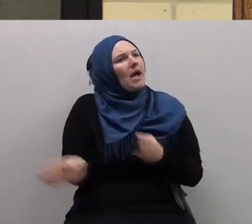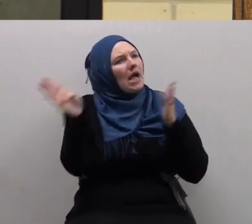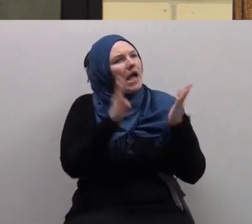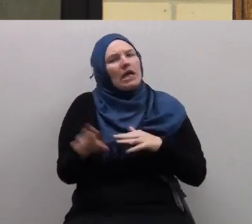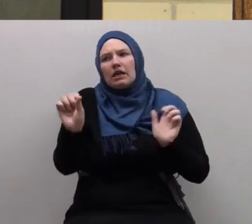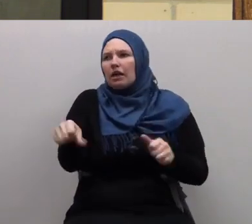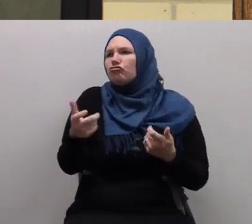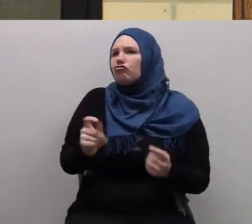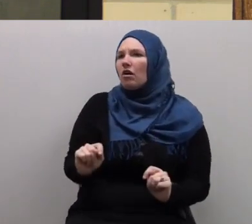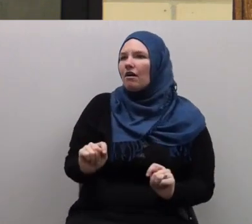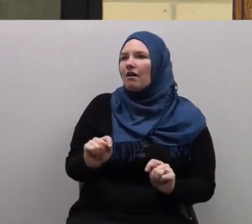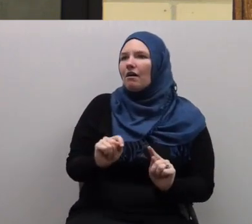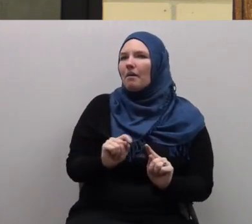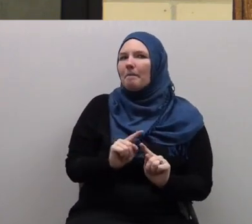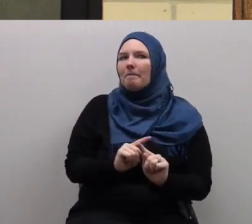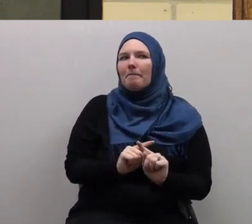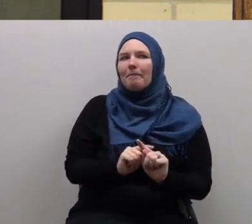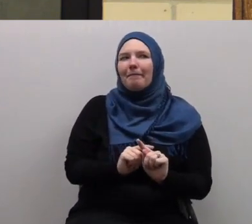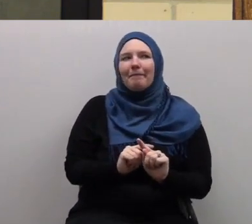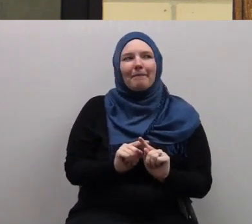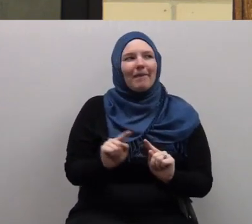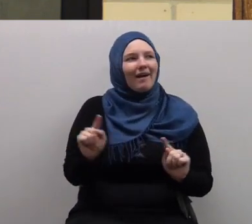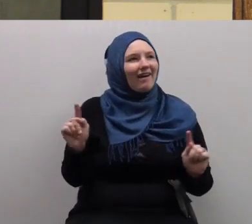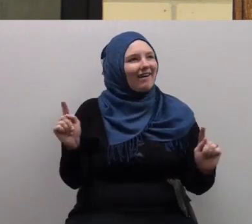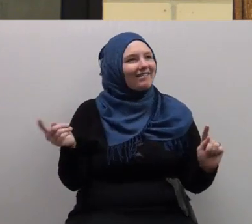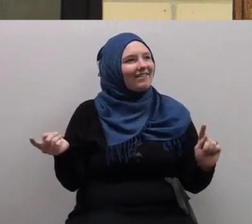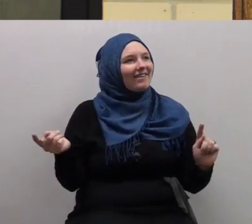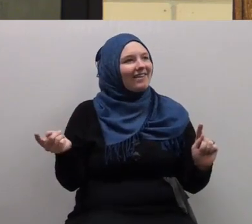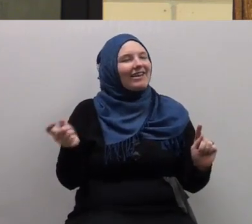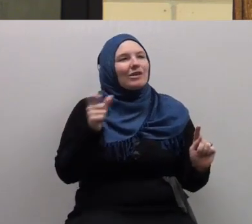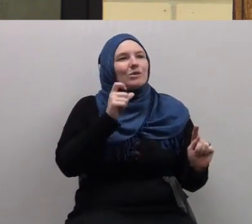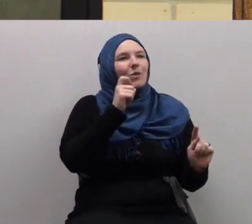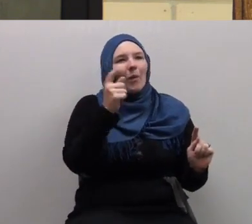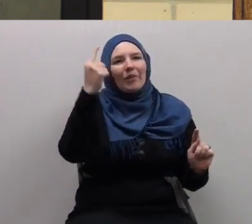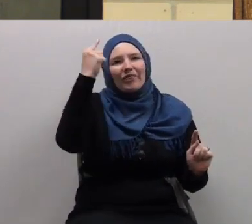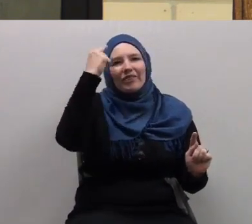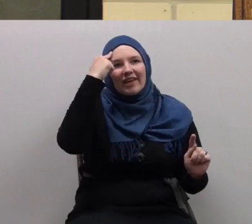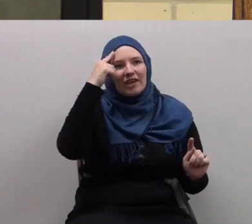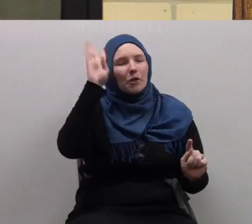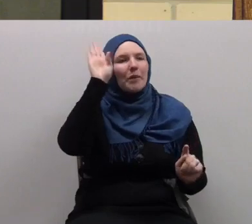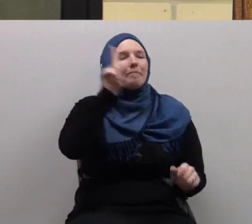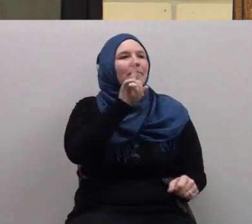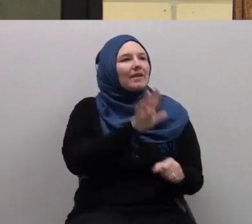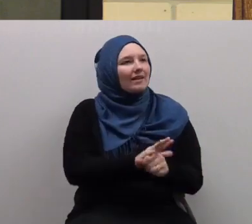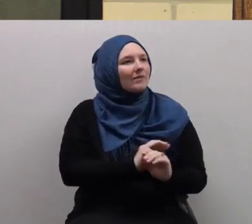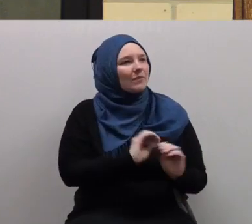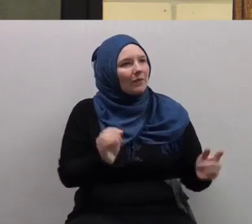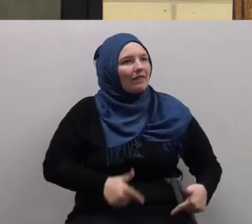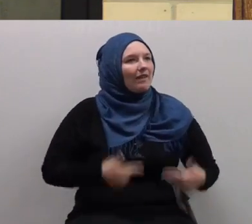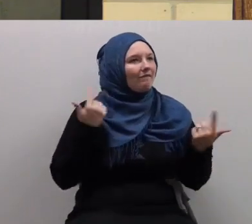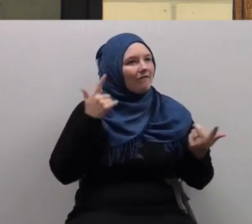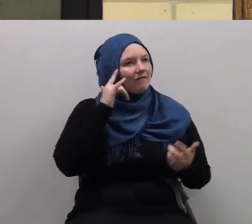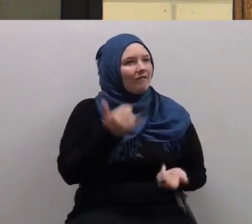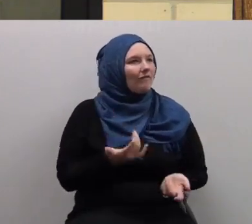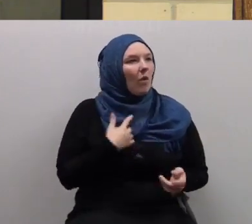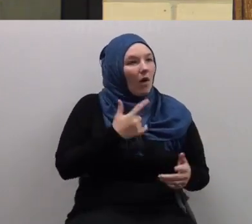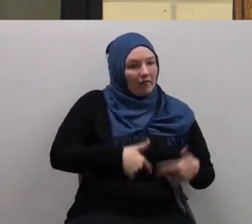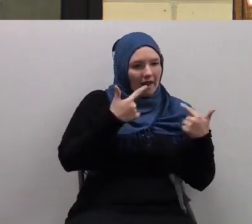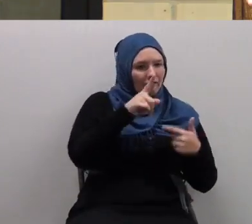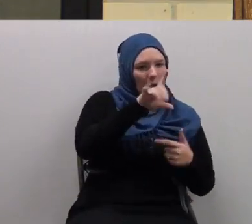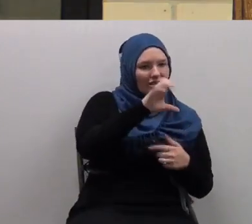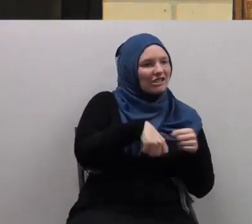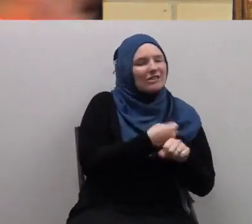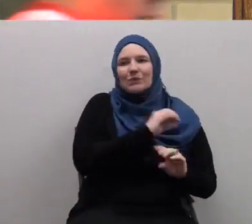But which is more worthy of your effort? The life of eternity or